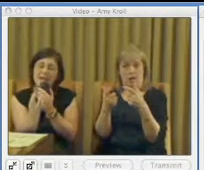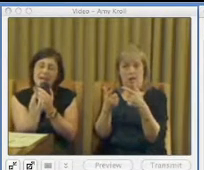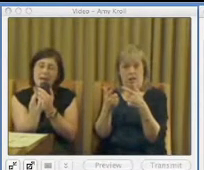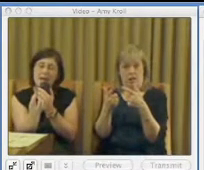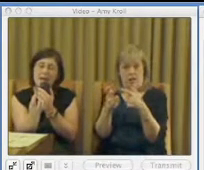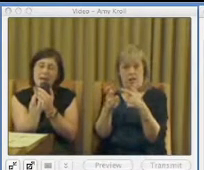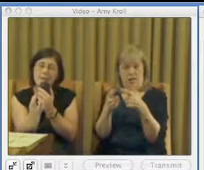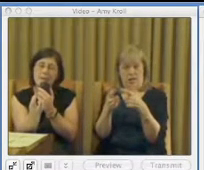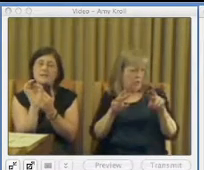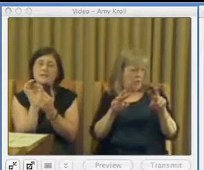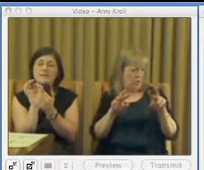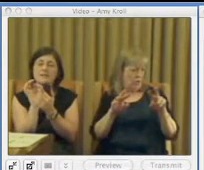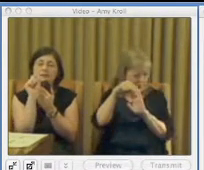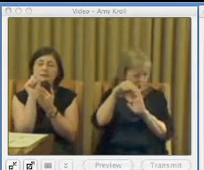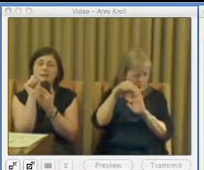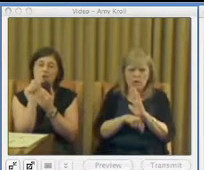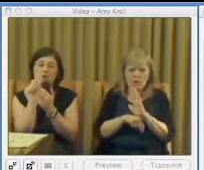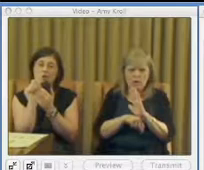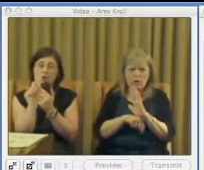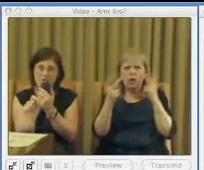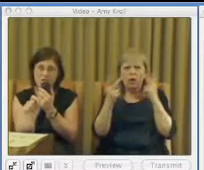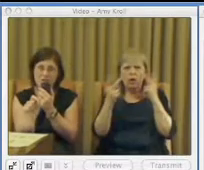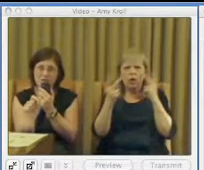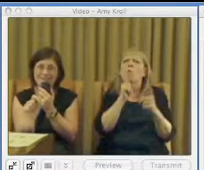that when we examine authentic